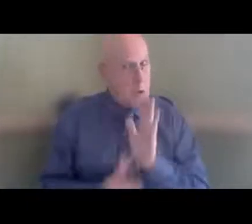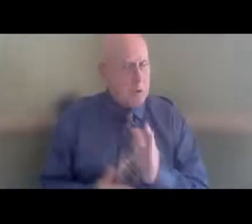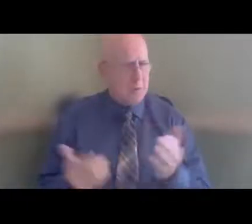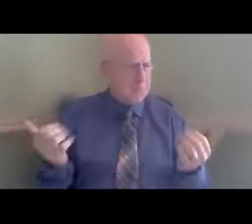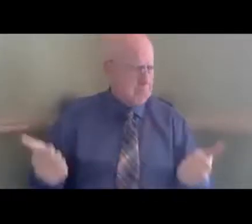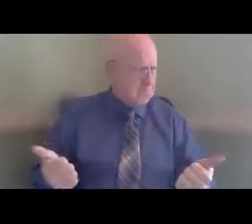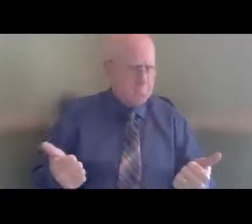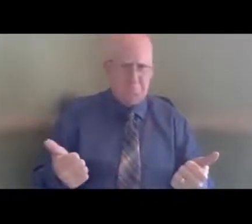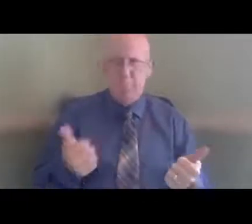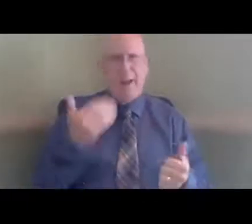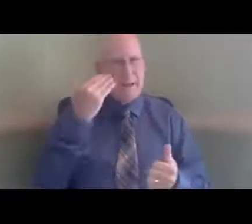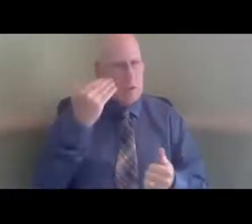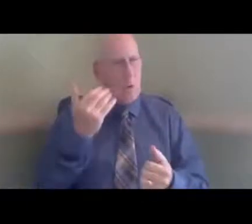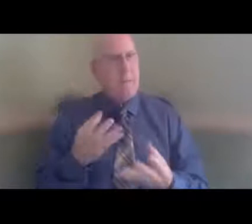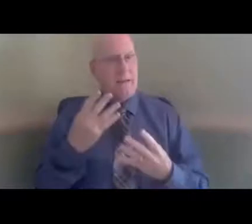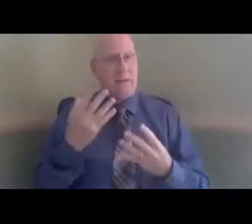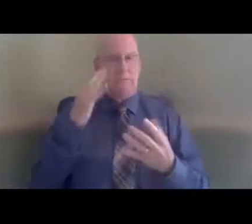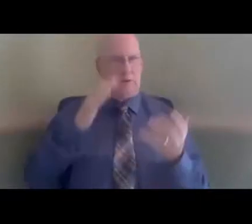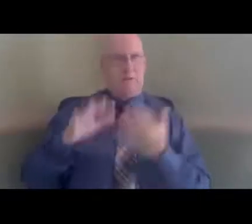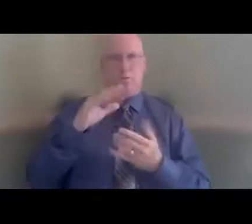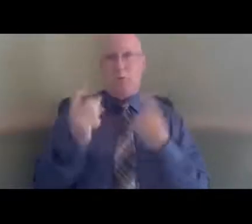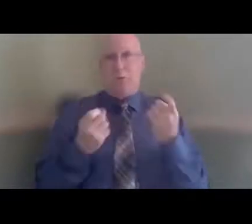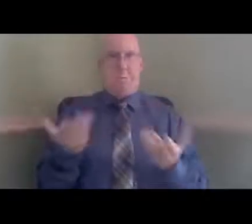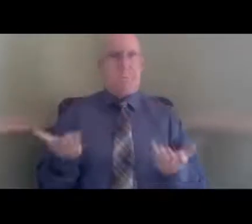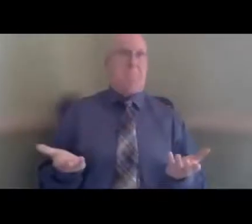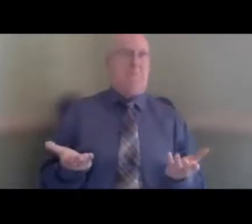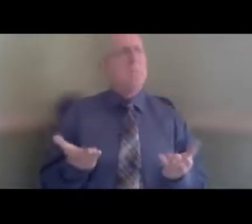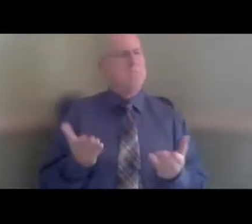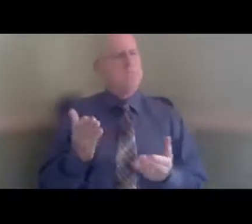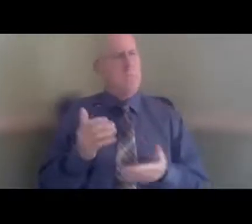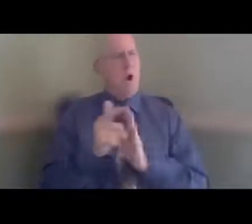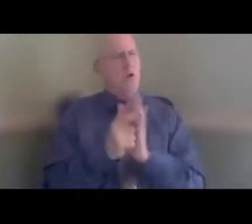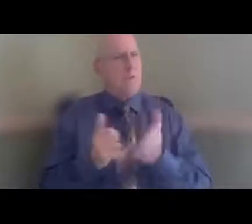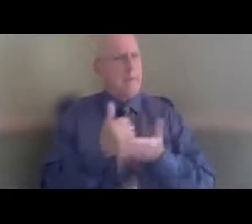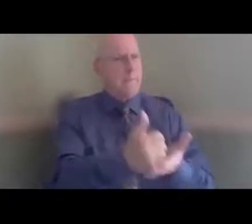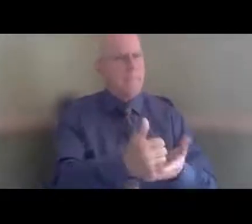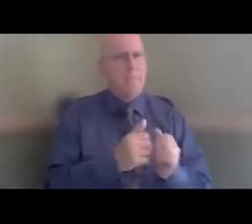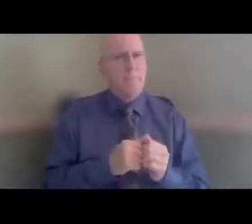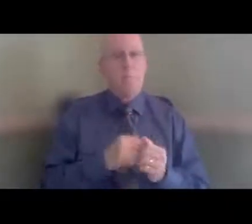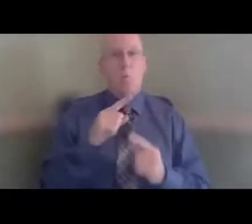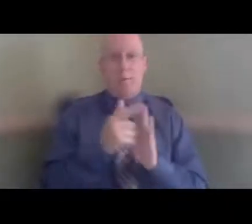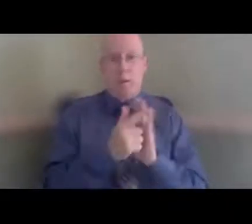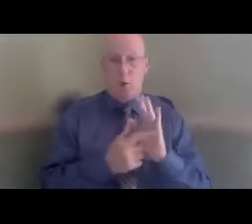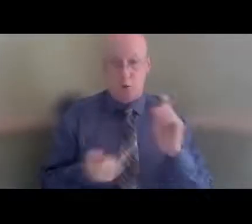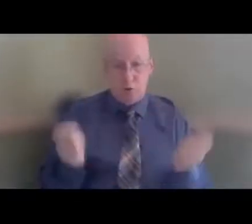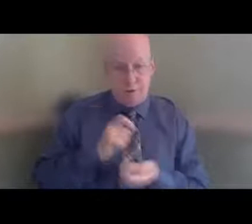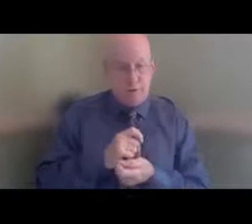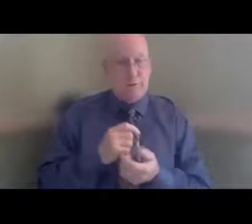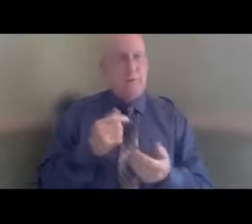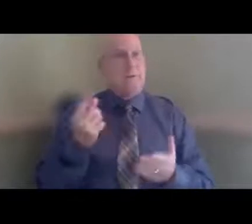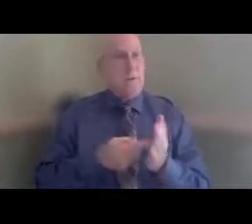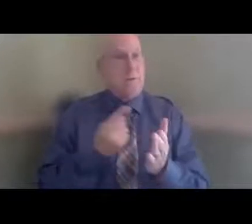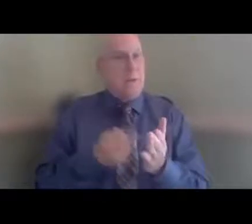because I know there are a lot of questions that can come up. It also means that when the law changes, you don't always have that support to go to. Sometimes the clerk's